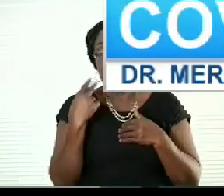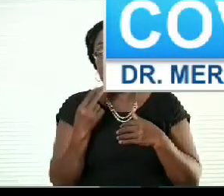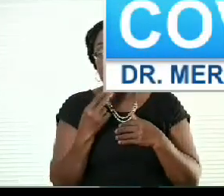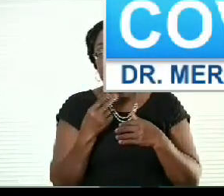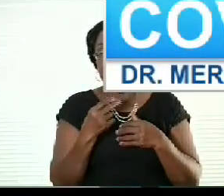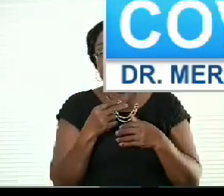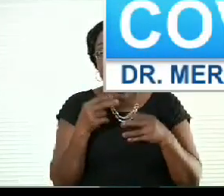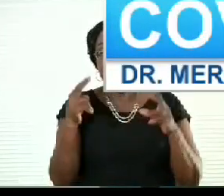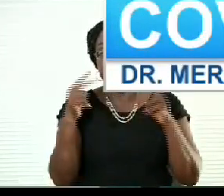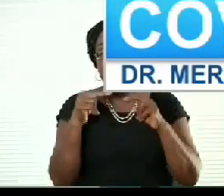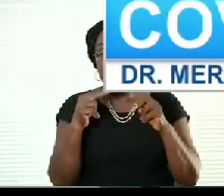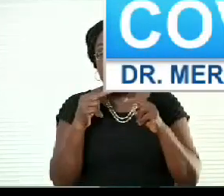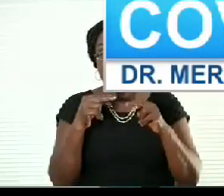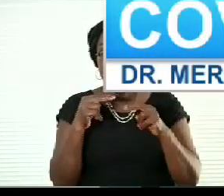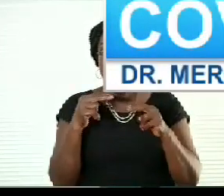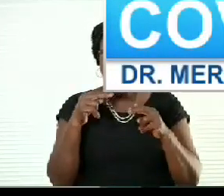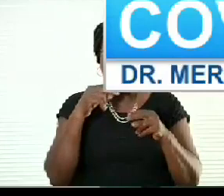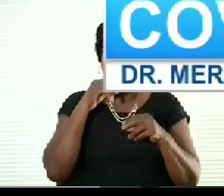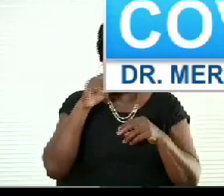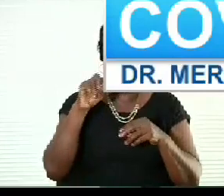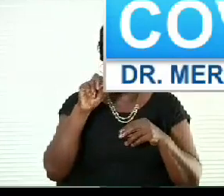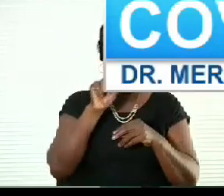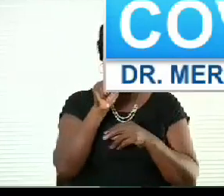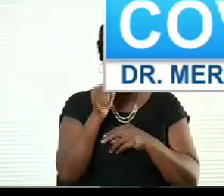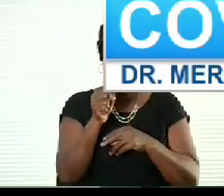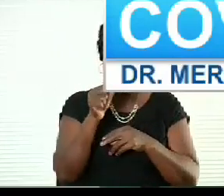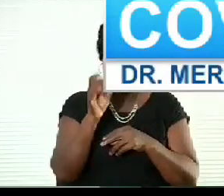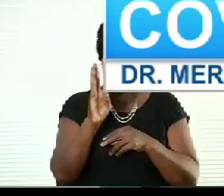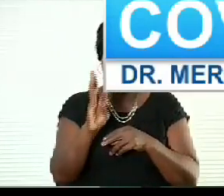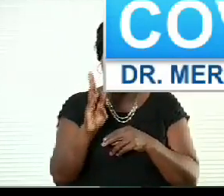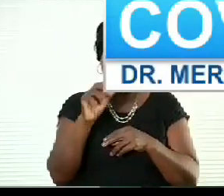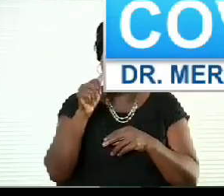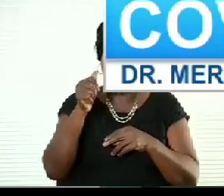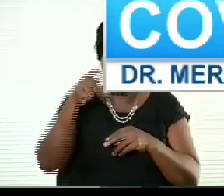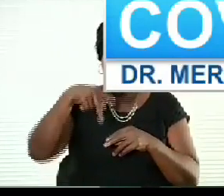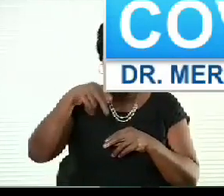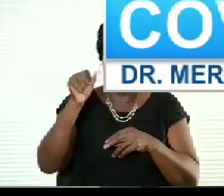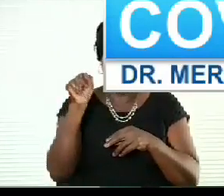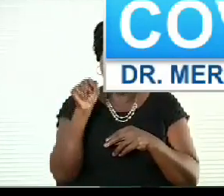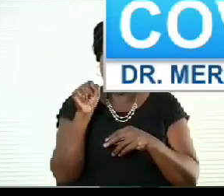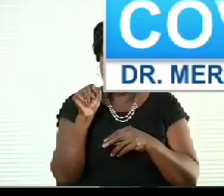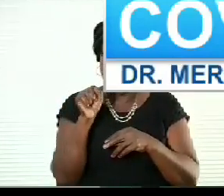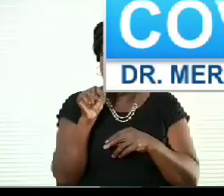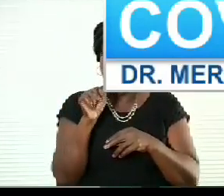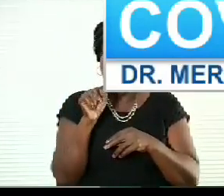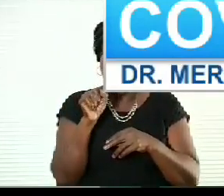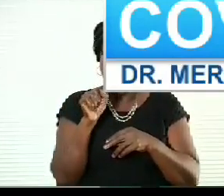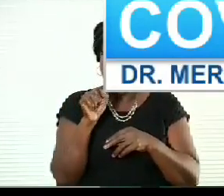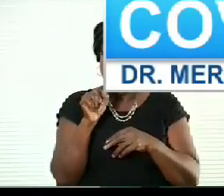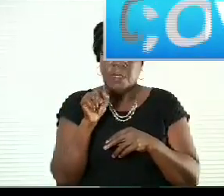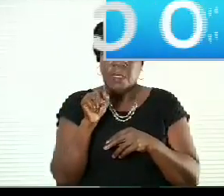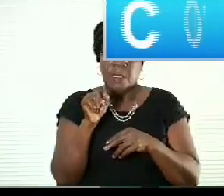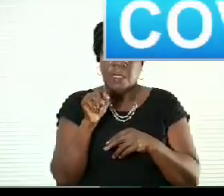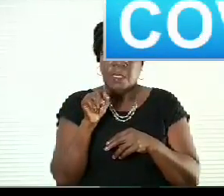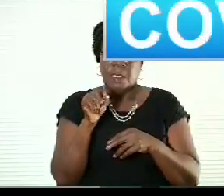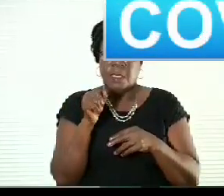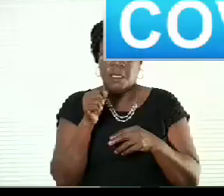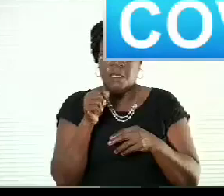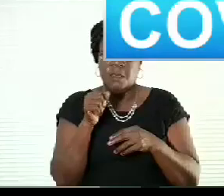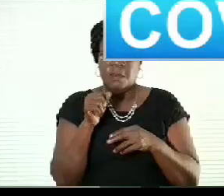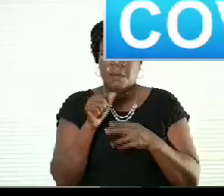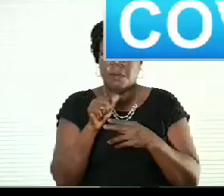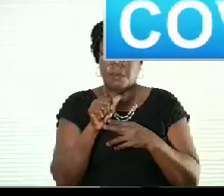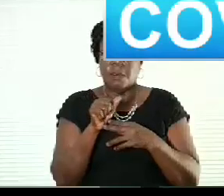equal number of swabs. I may be not quite accurate on that because we use